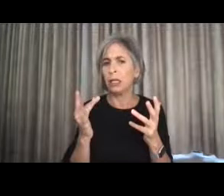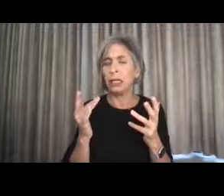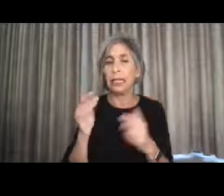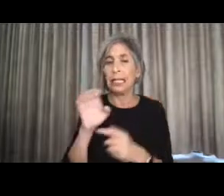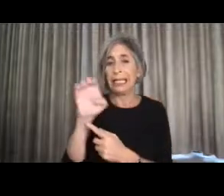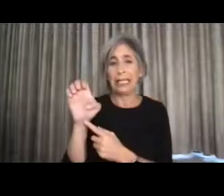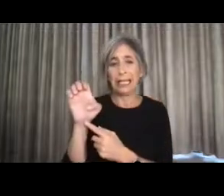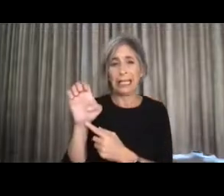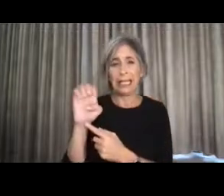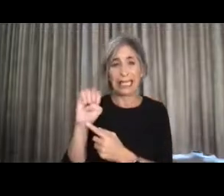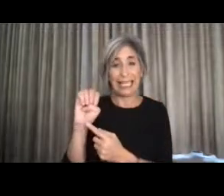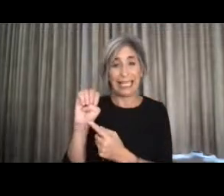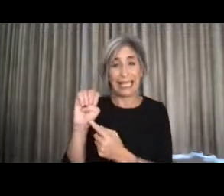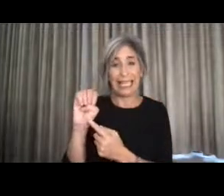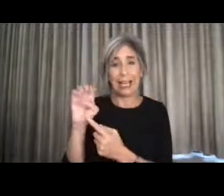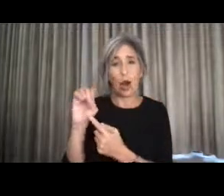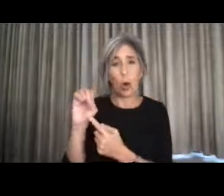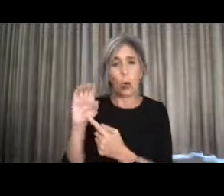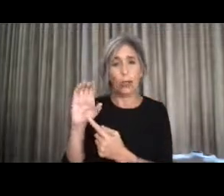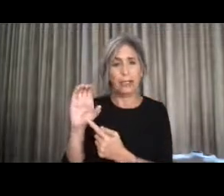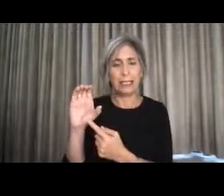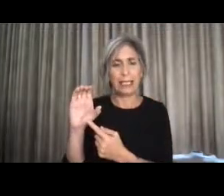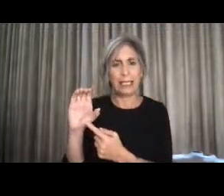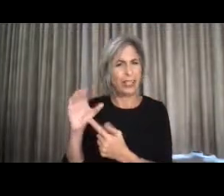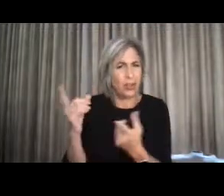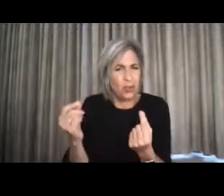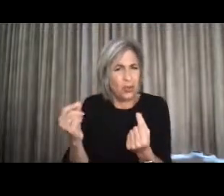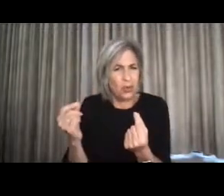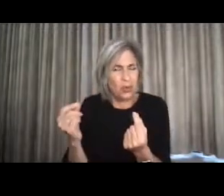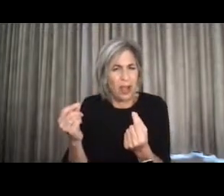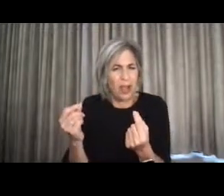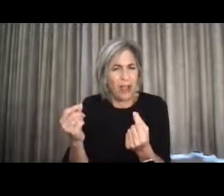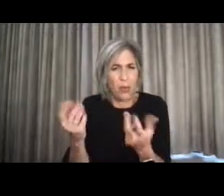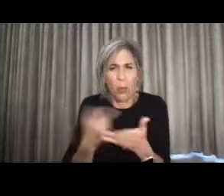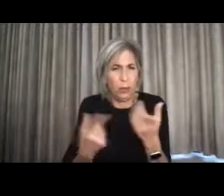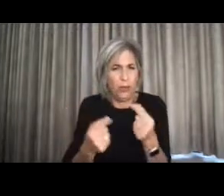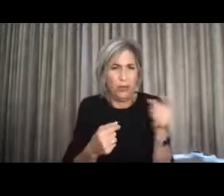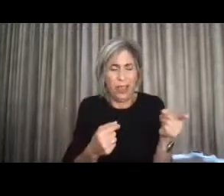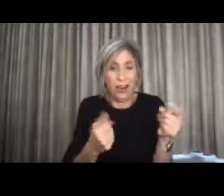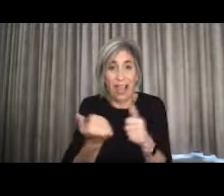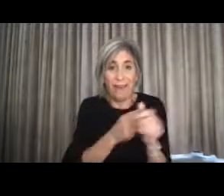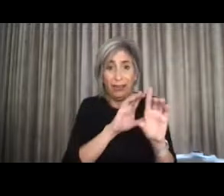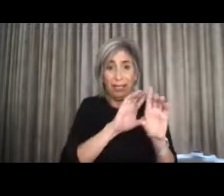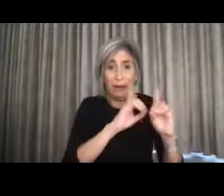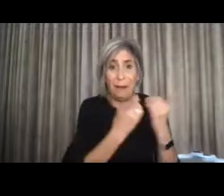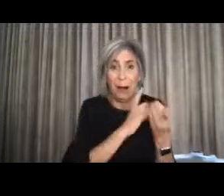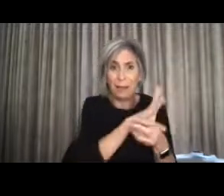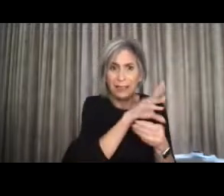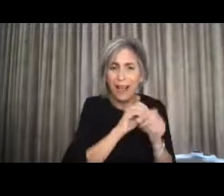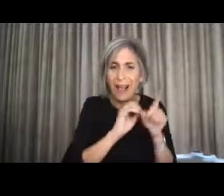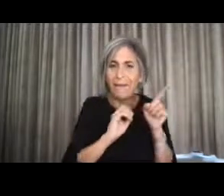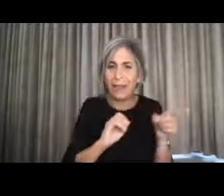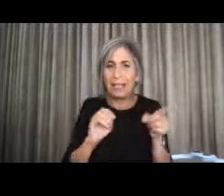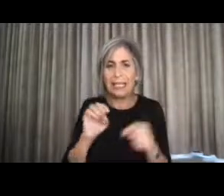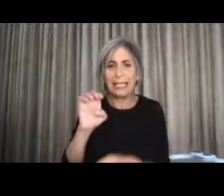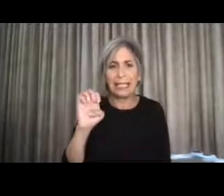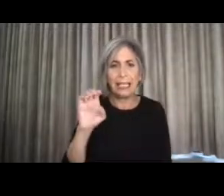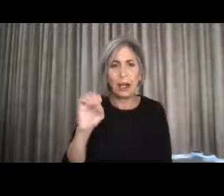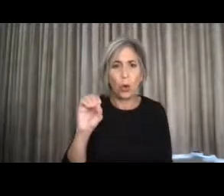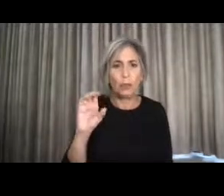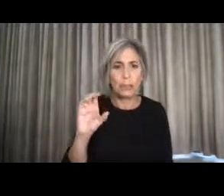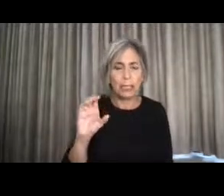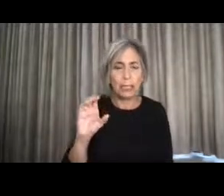EOC is, and what we do there, and how every department is involved, and just kind